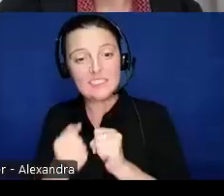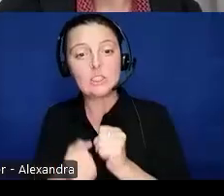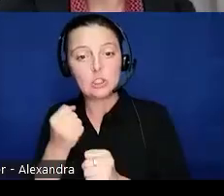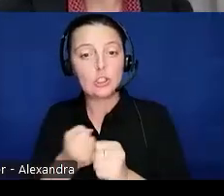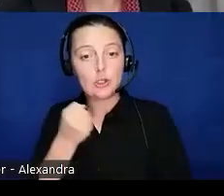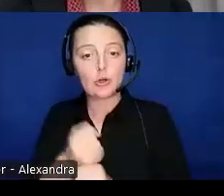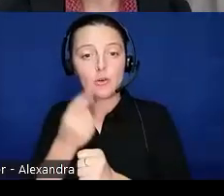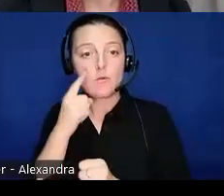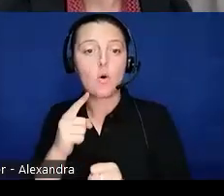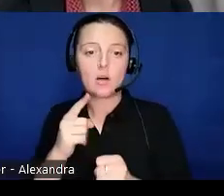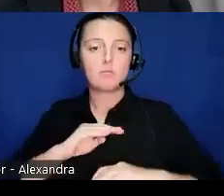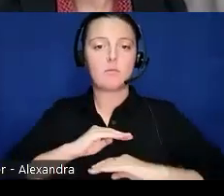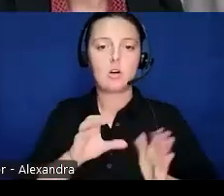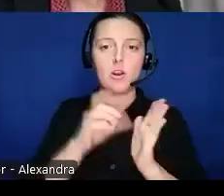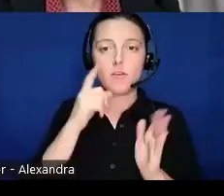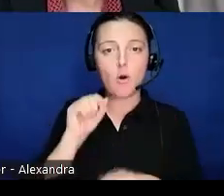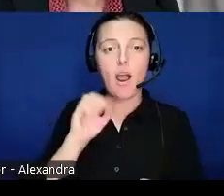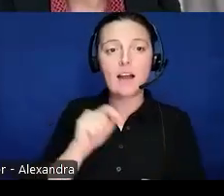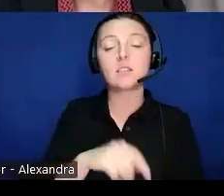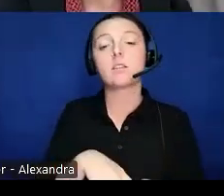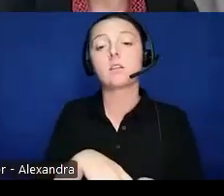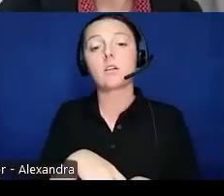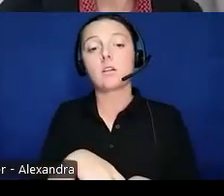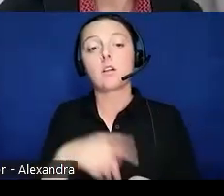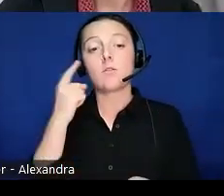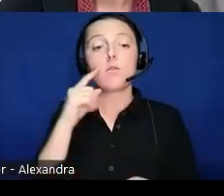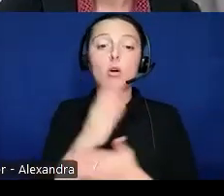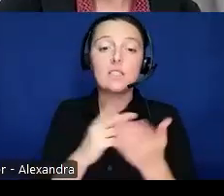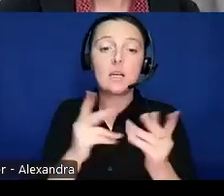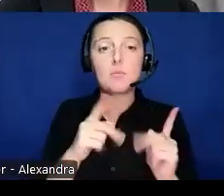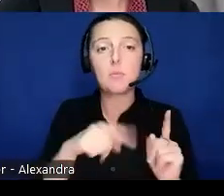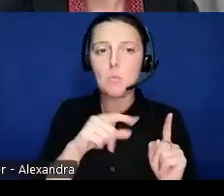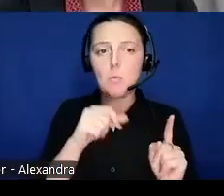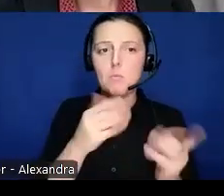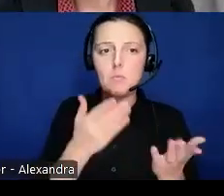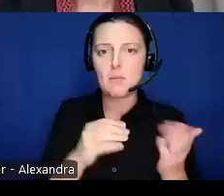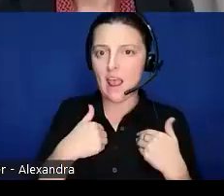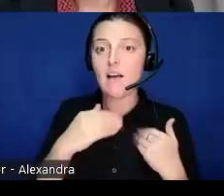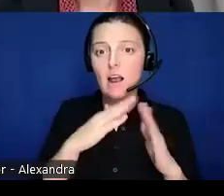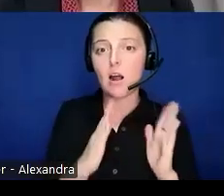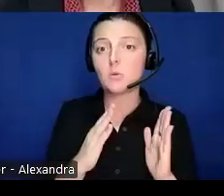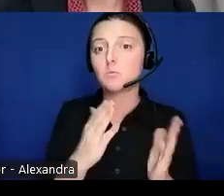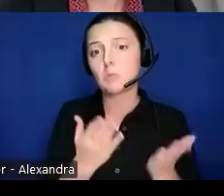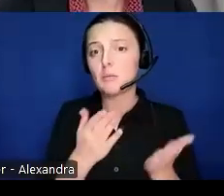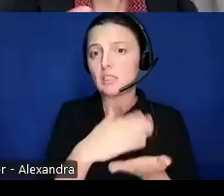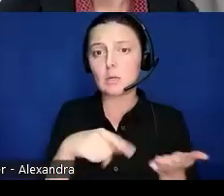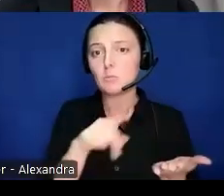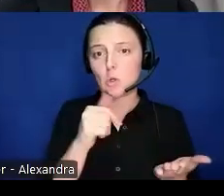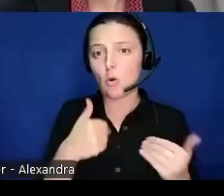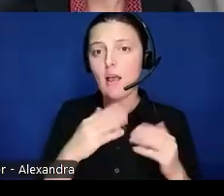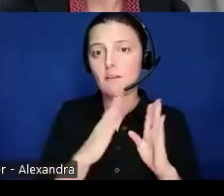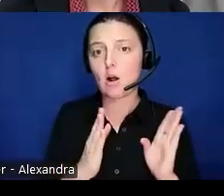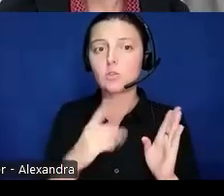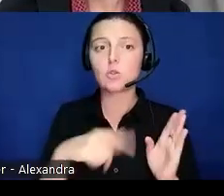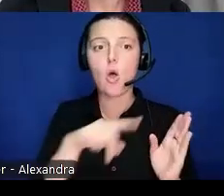to be unhoused. It could be maybe some people who are unhoused, some people who are housed, and they would go to wherever the people are at. But we're a little bit different in